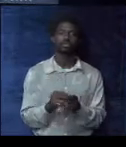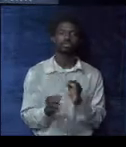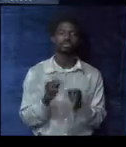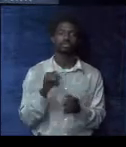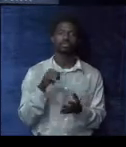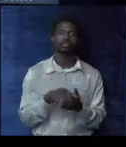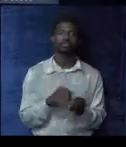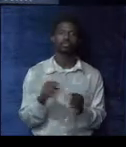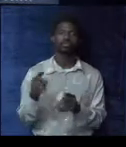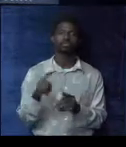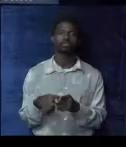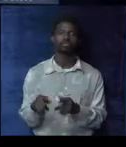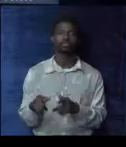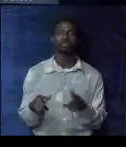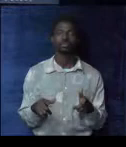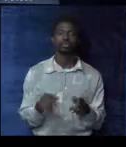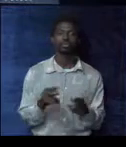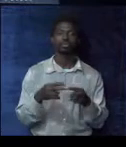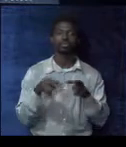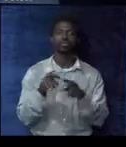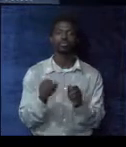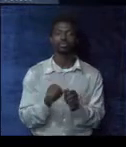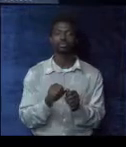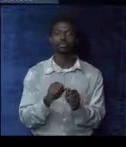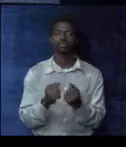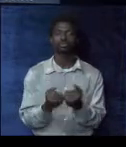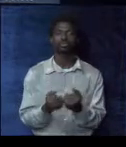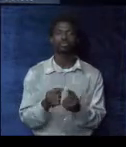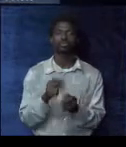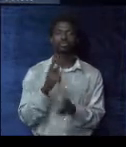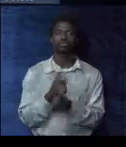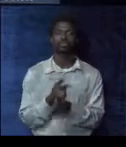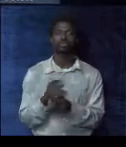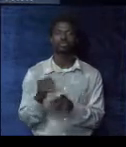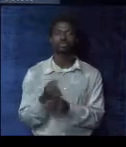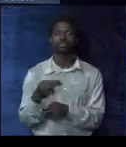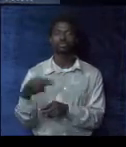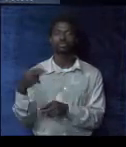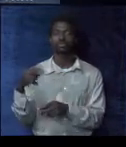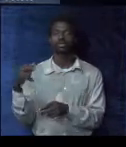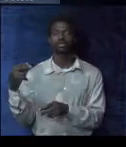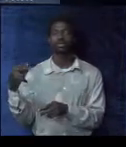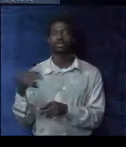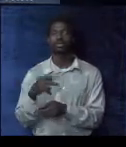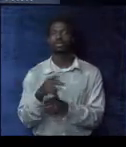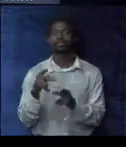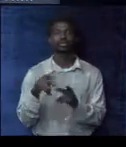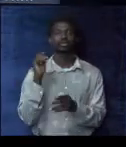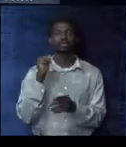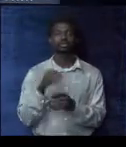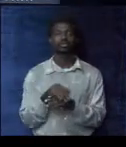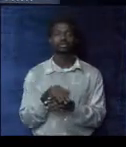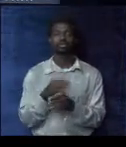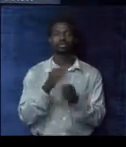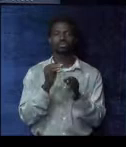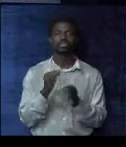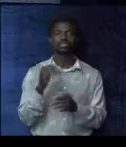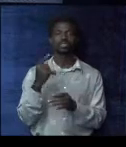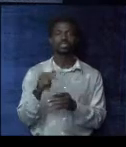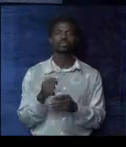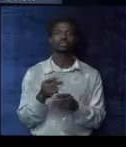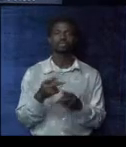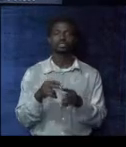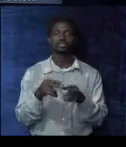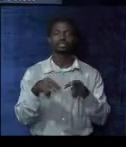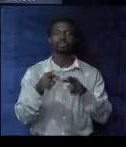left, then the value changes. And then as it moves to the left, the value changes, keeps getting higher. The position will now determine the value. Okay, so